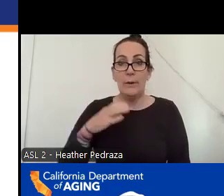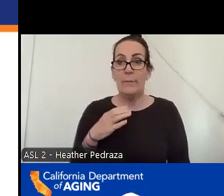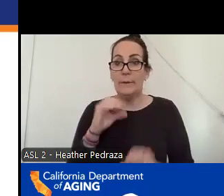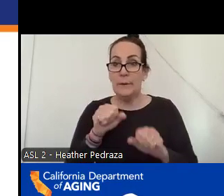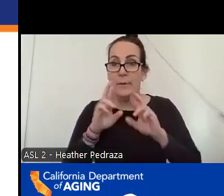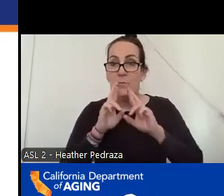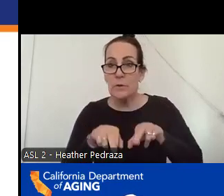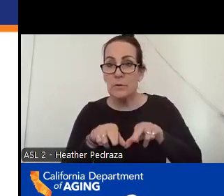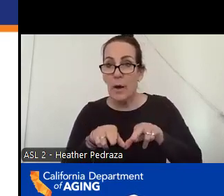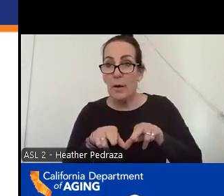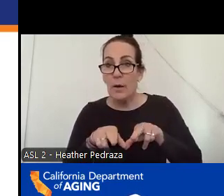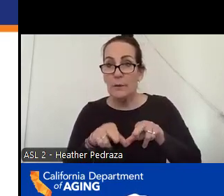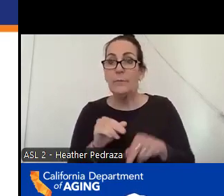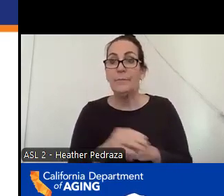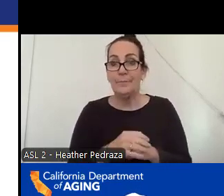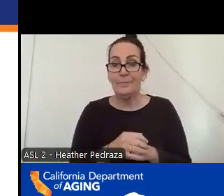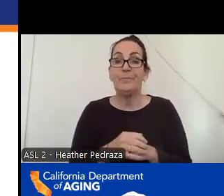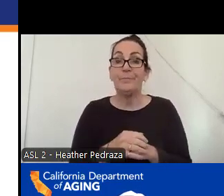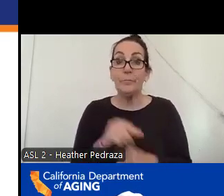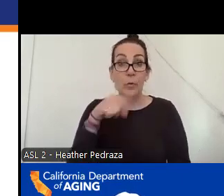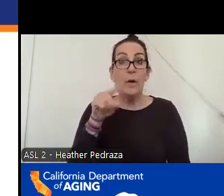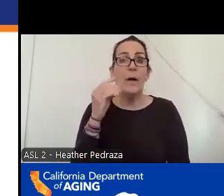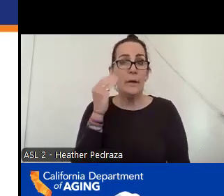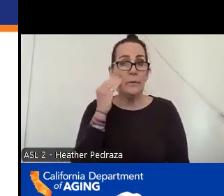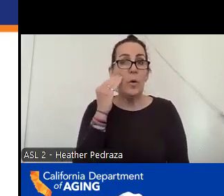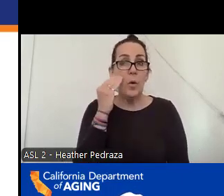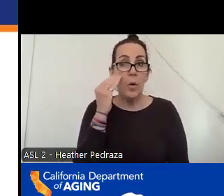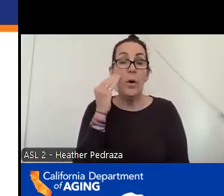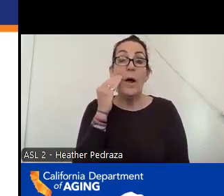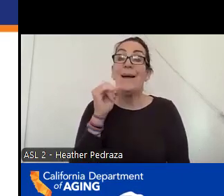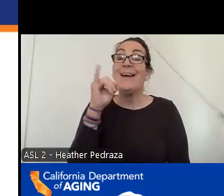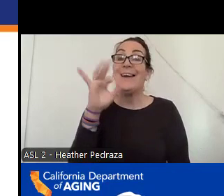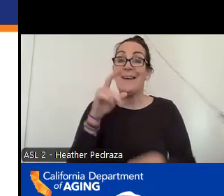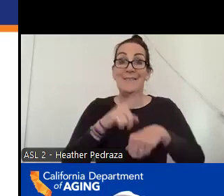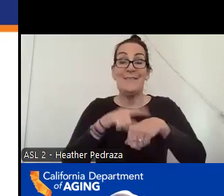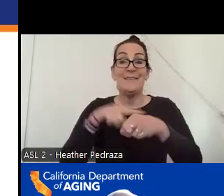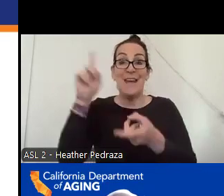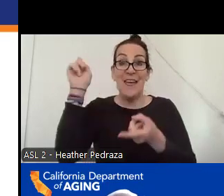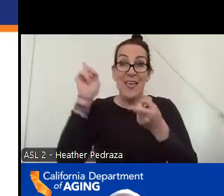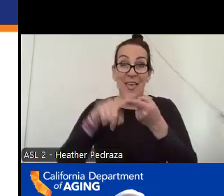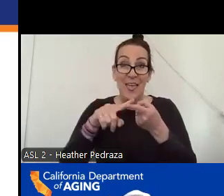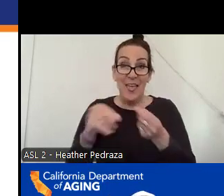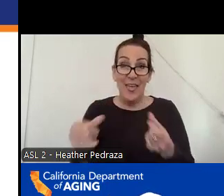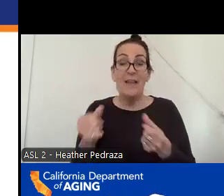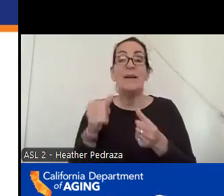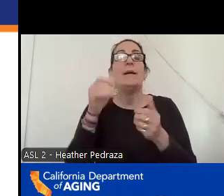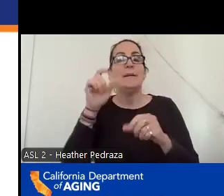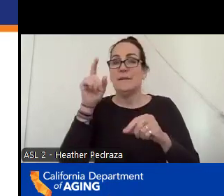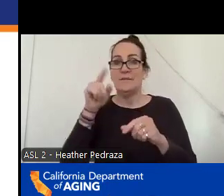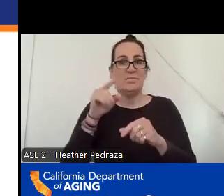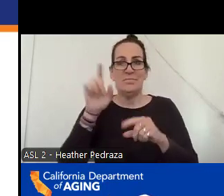questions. Do know that if time runs out and they're unable to get to your questions, we will make sure